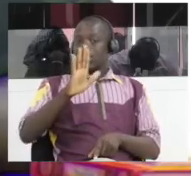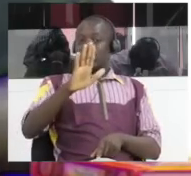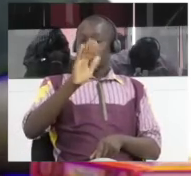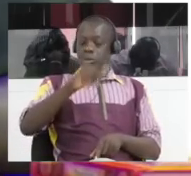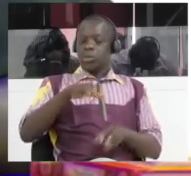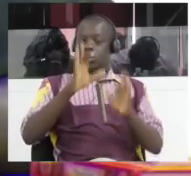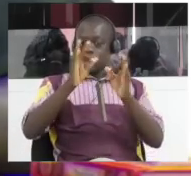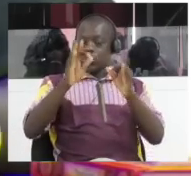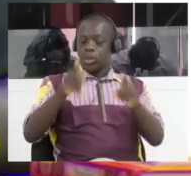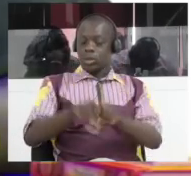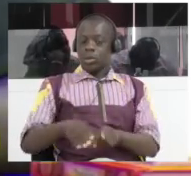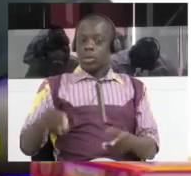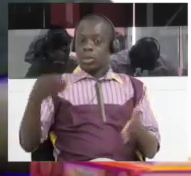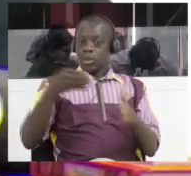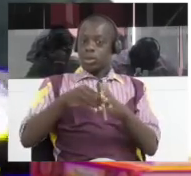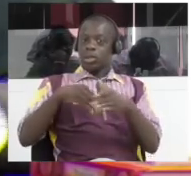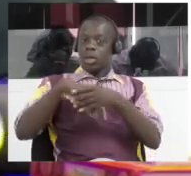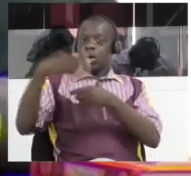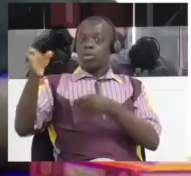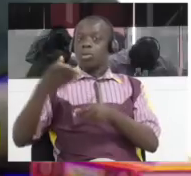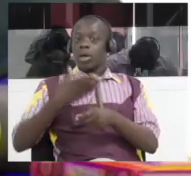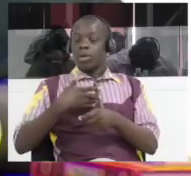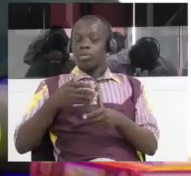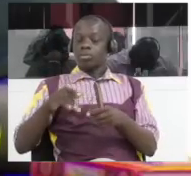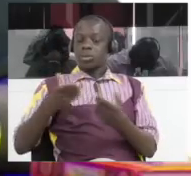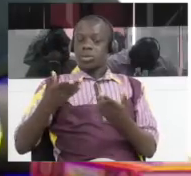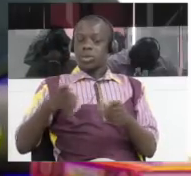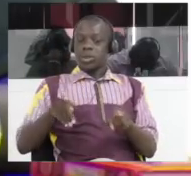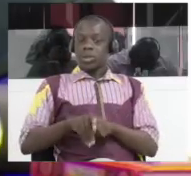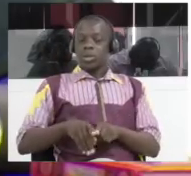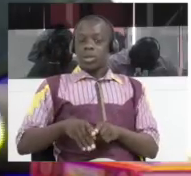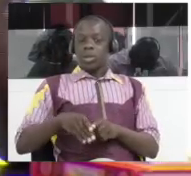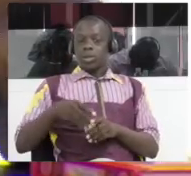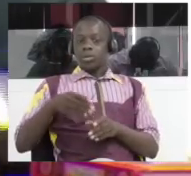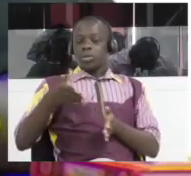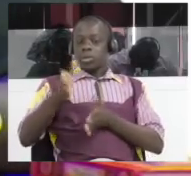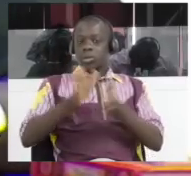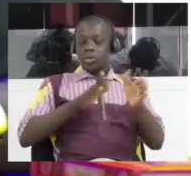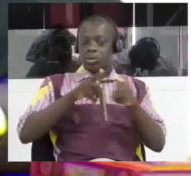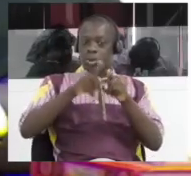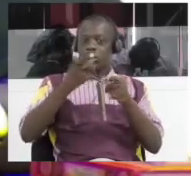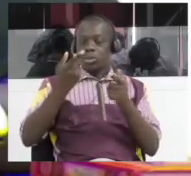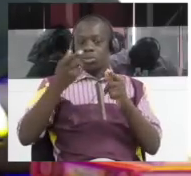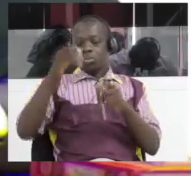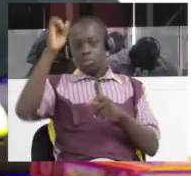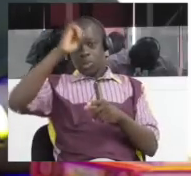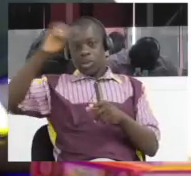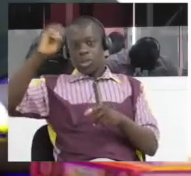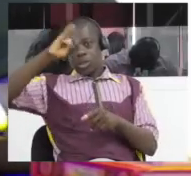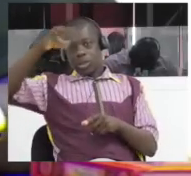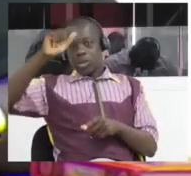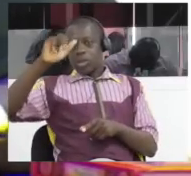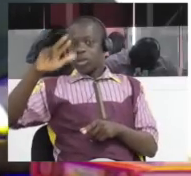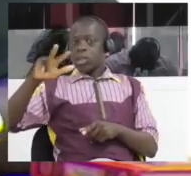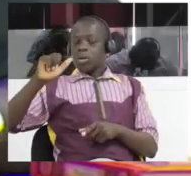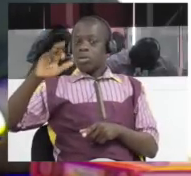later, of, you know, reaching out or having some sort of a negotiation with President Jawara, and I'm sure in the subsequent listing that will